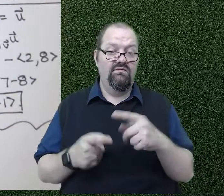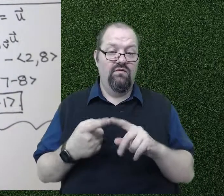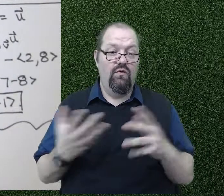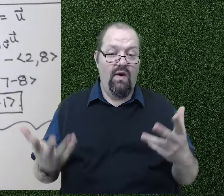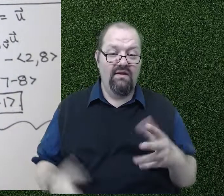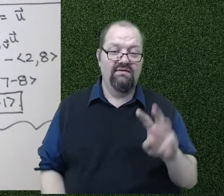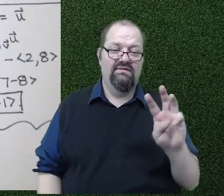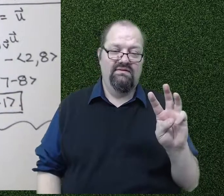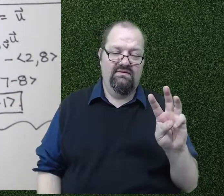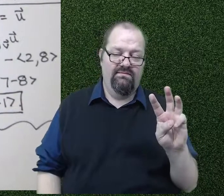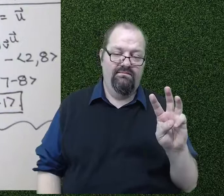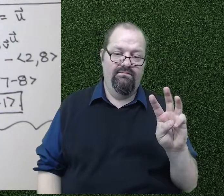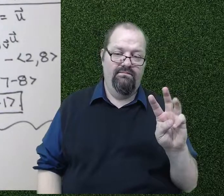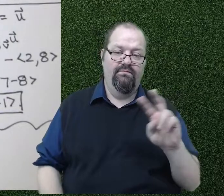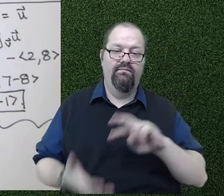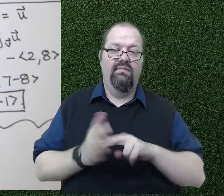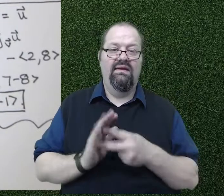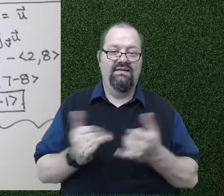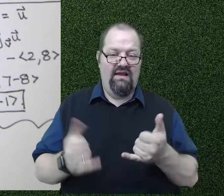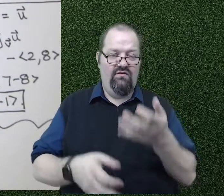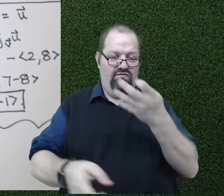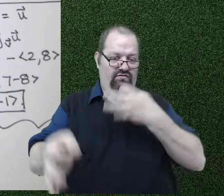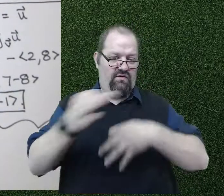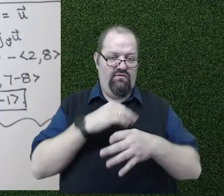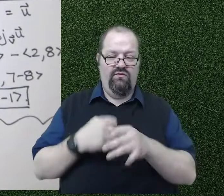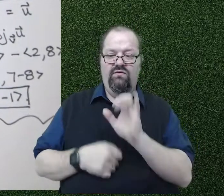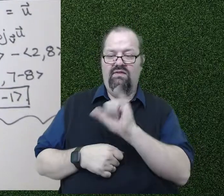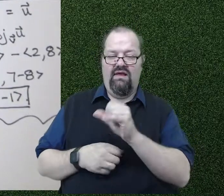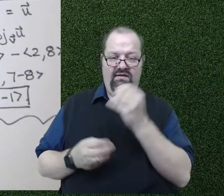6. So we can substitute those two pieces in.